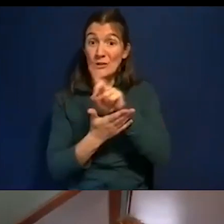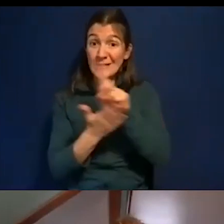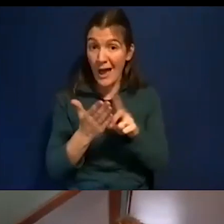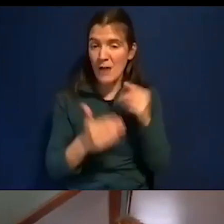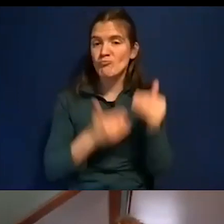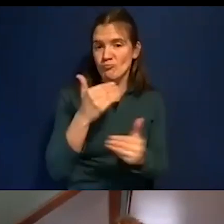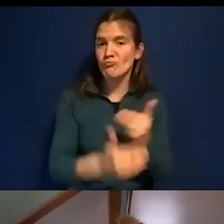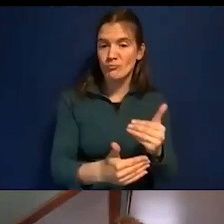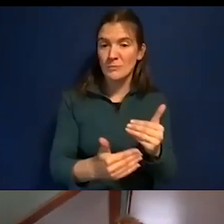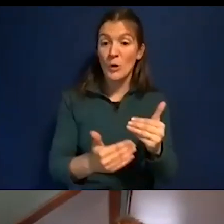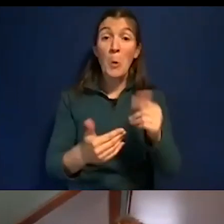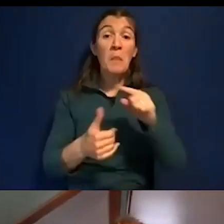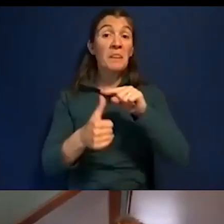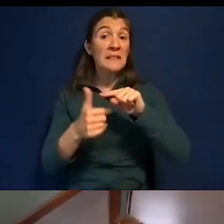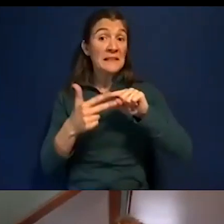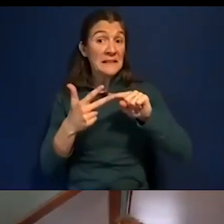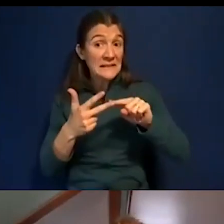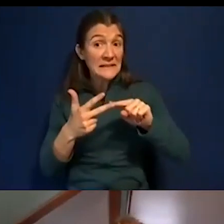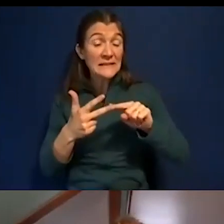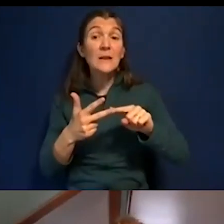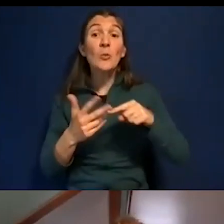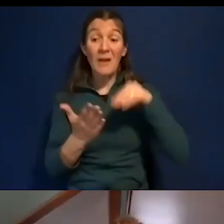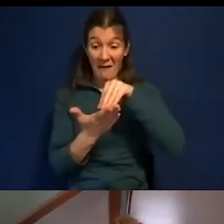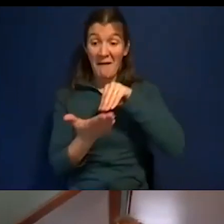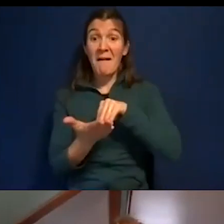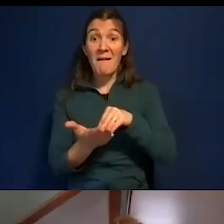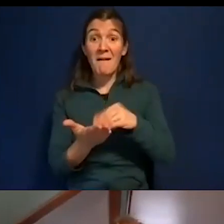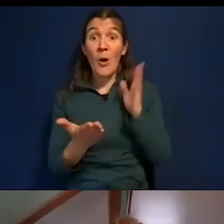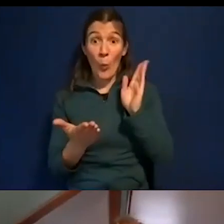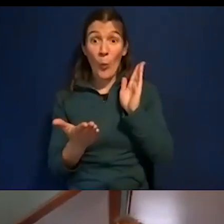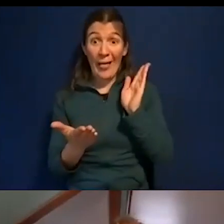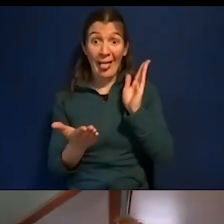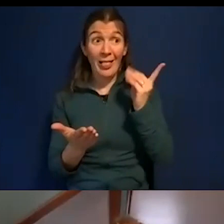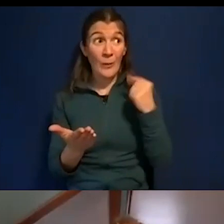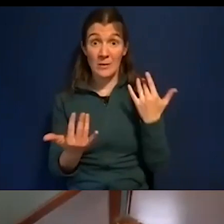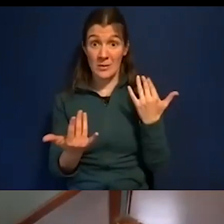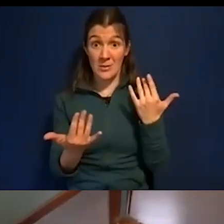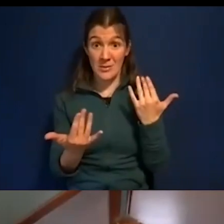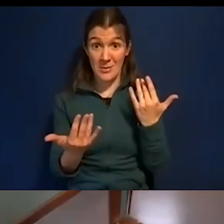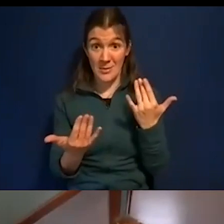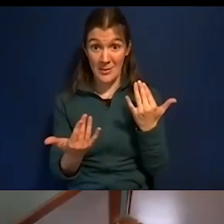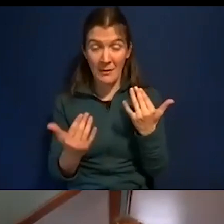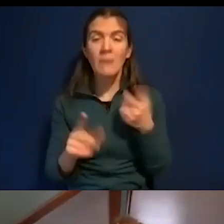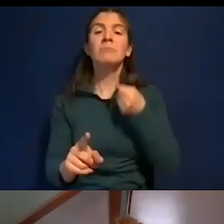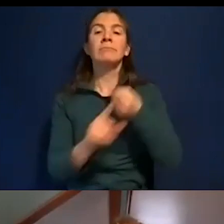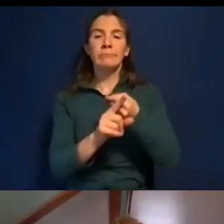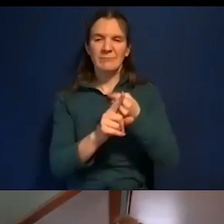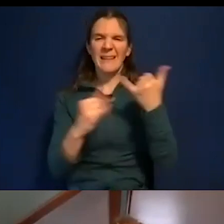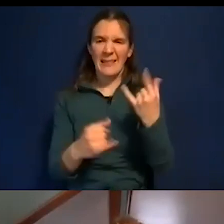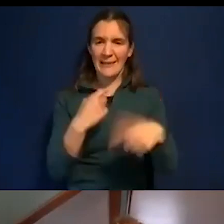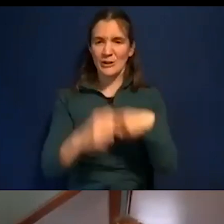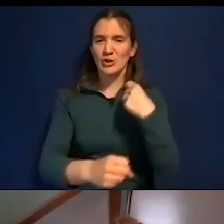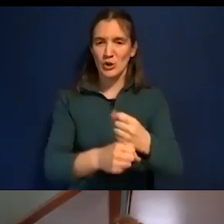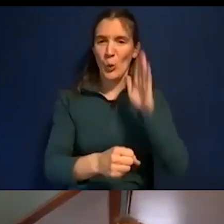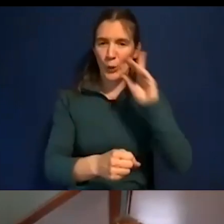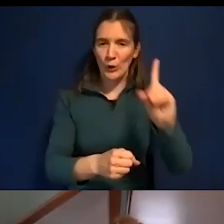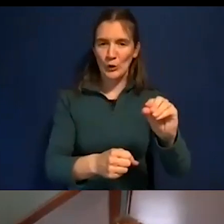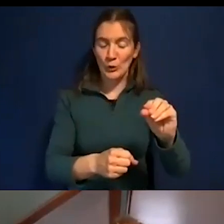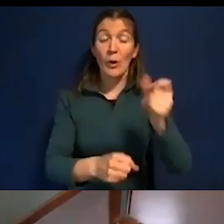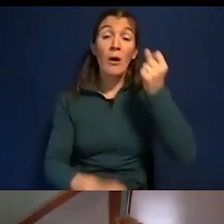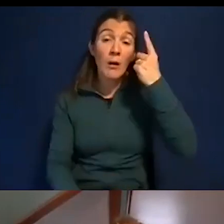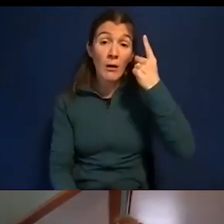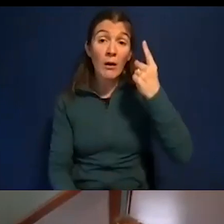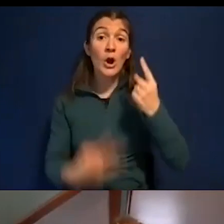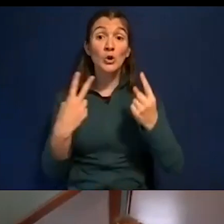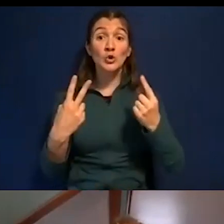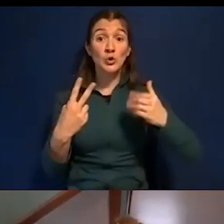of these are projects that have been on the list that we've been anticipating for this budget cycle. The two